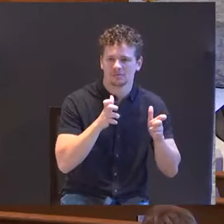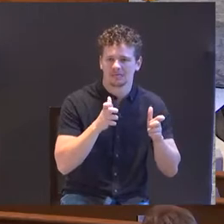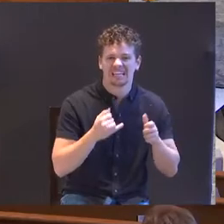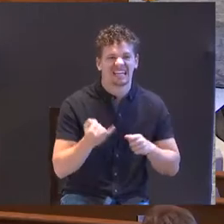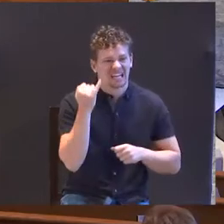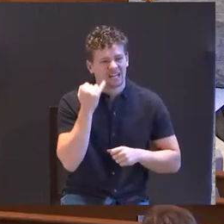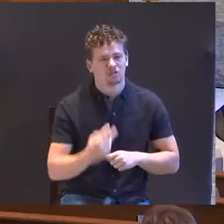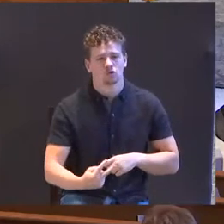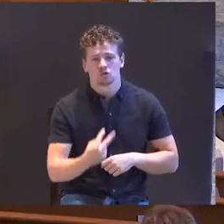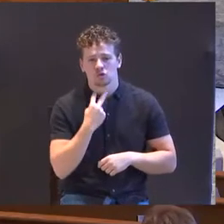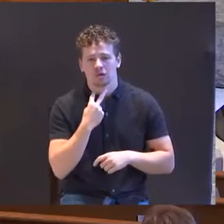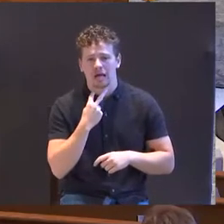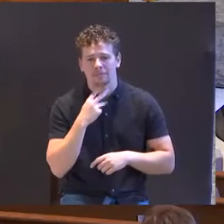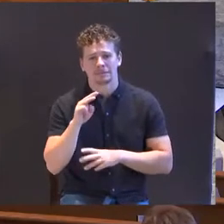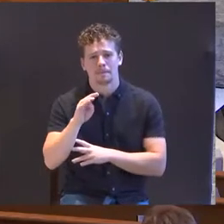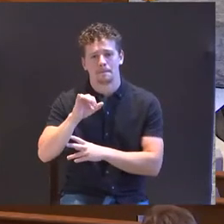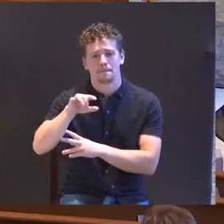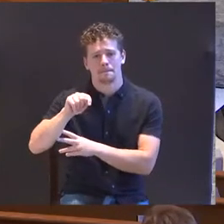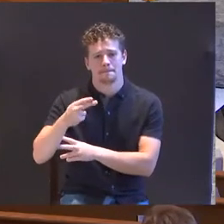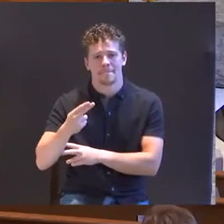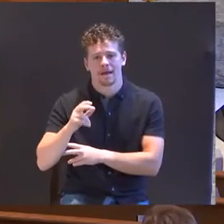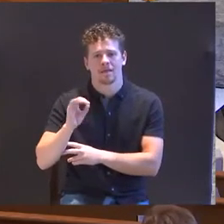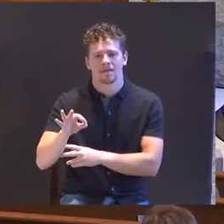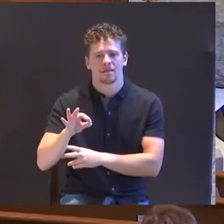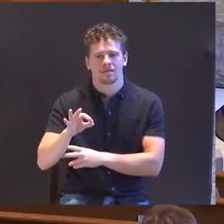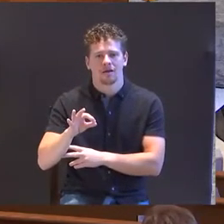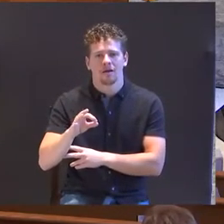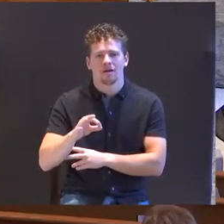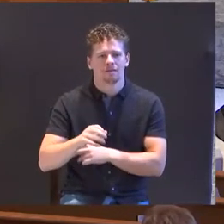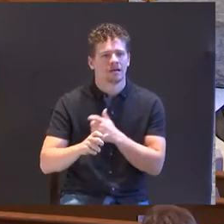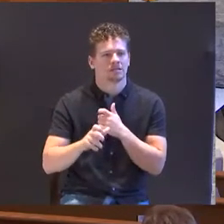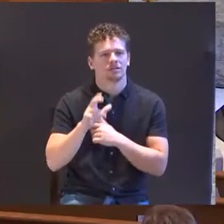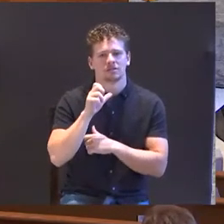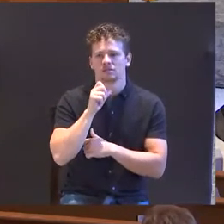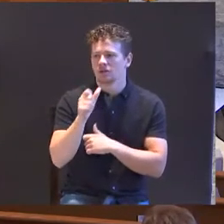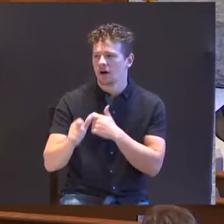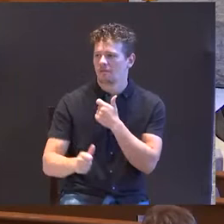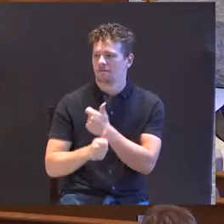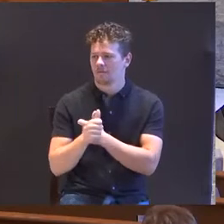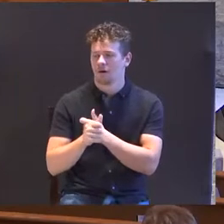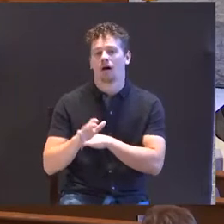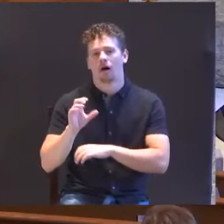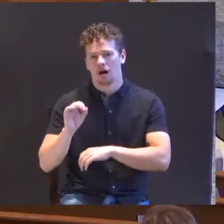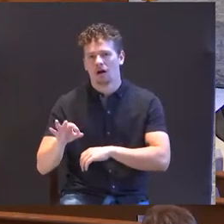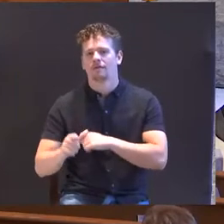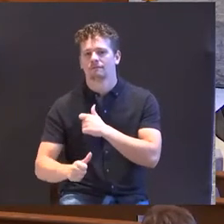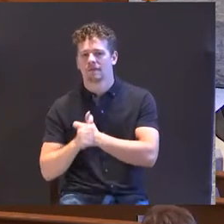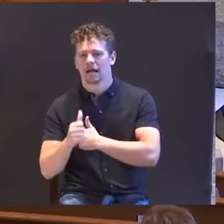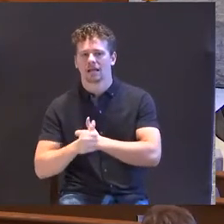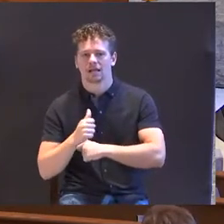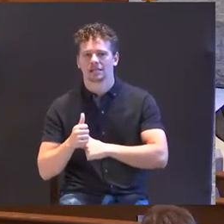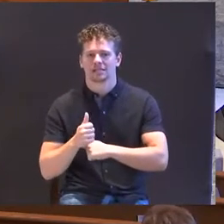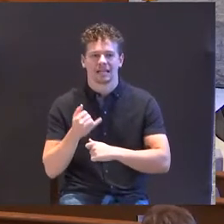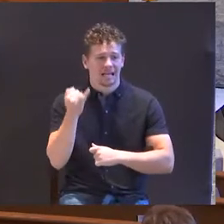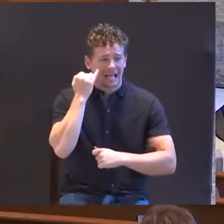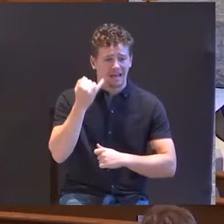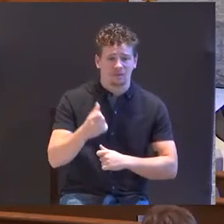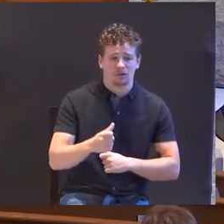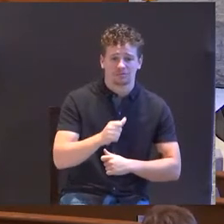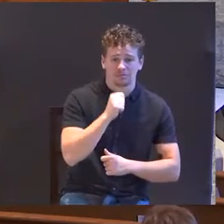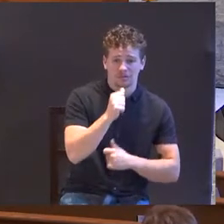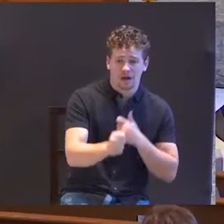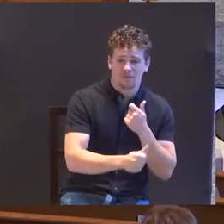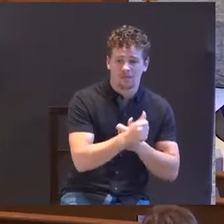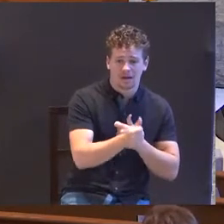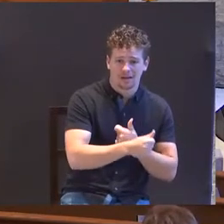redemptive violence, nonviolence must appear suicidal. But to those who have looked unflinchingly at the record